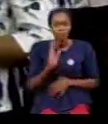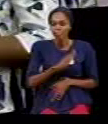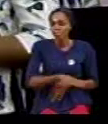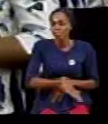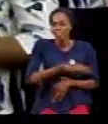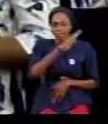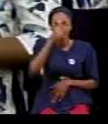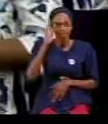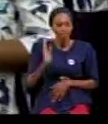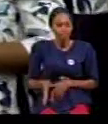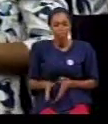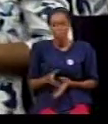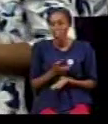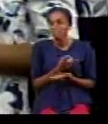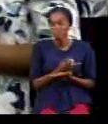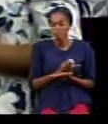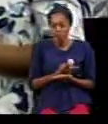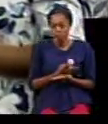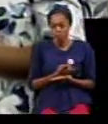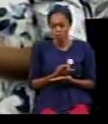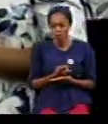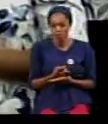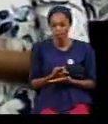Jesus never